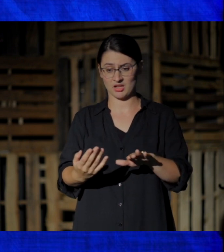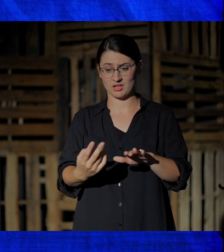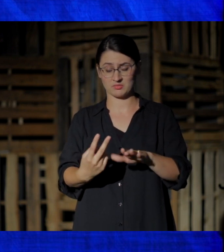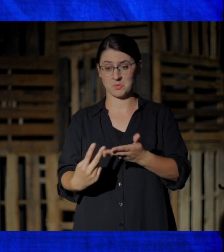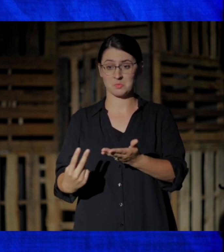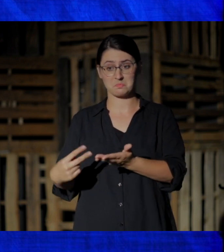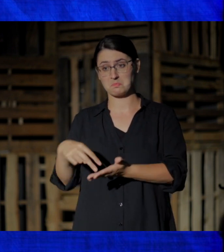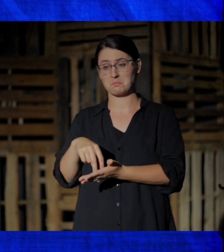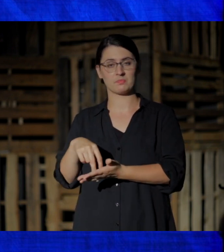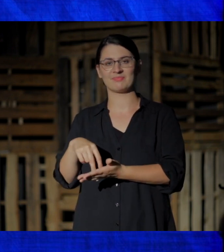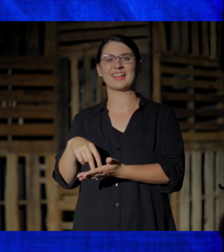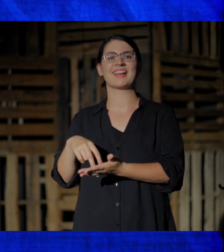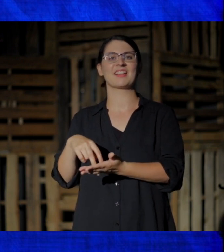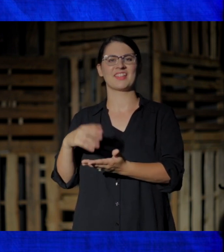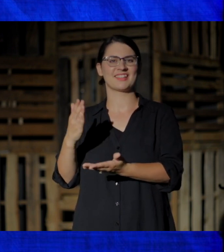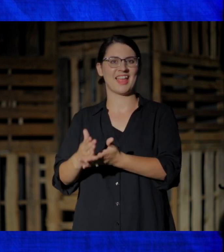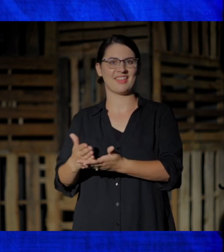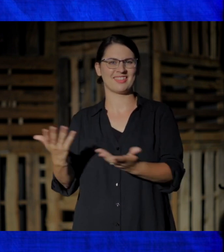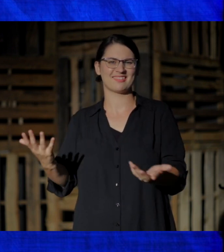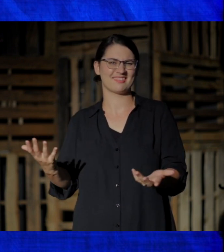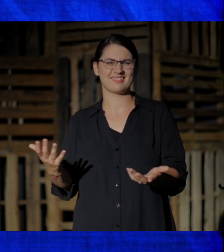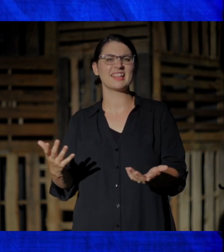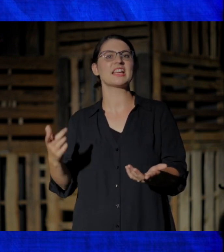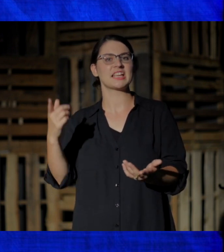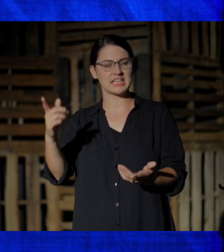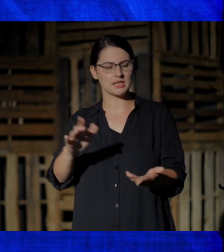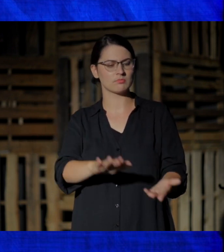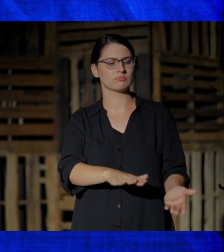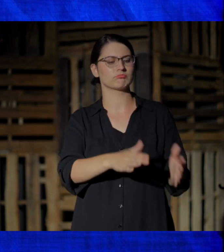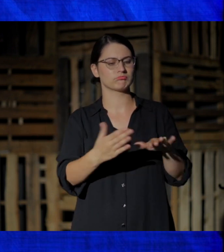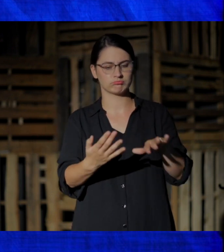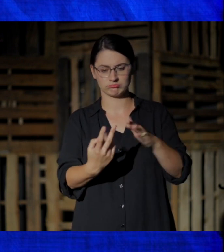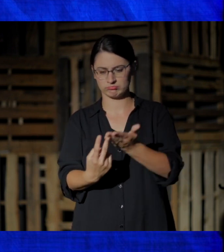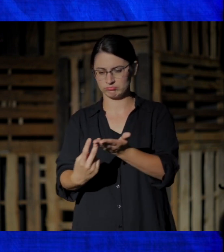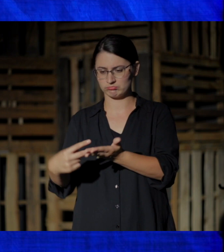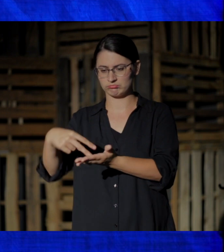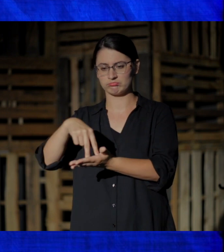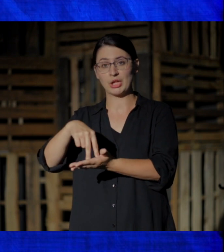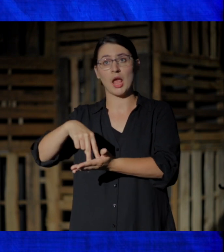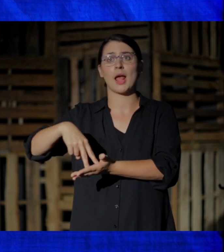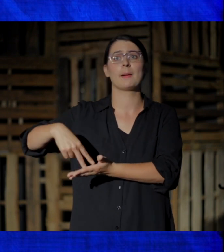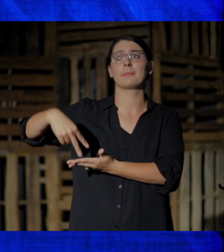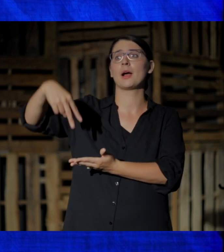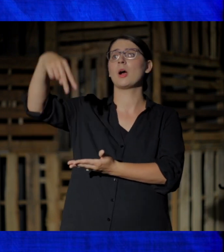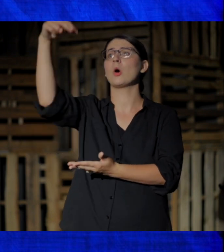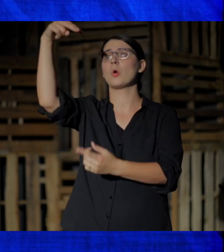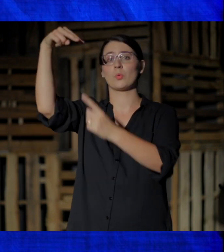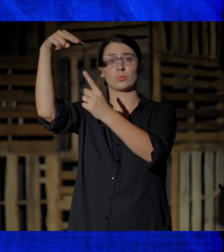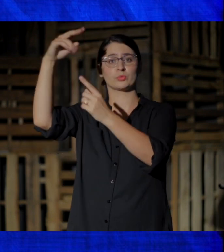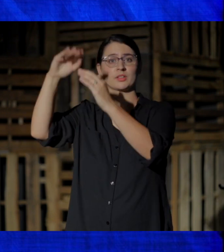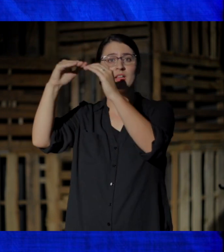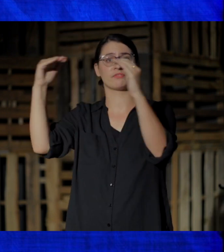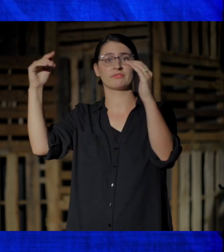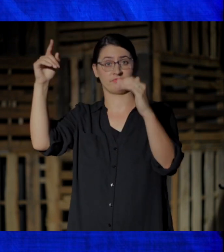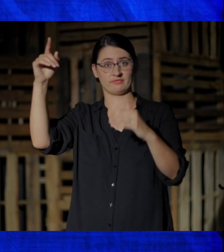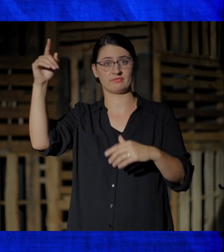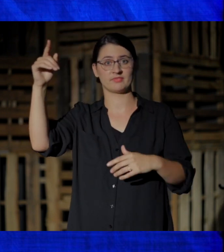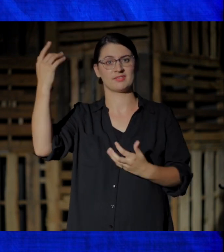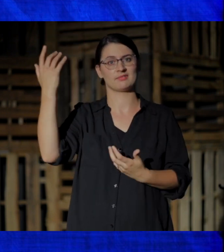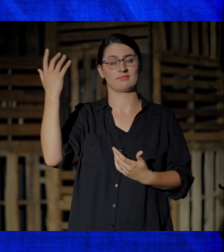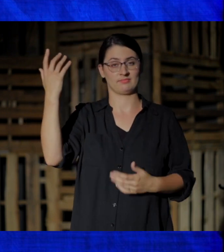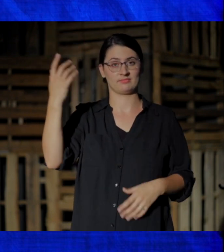will descend. There is no mystery in where he went, and therefore there is no mystery in where he's going to